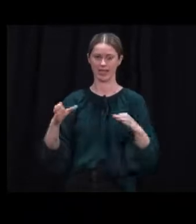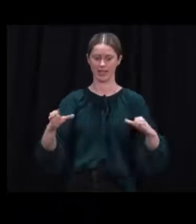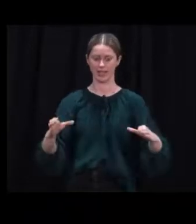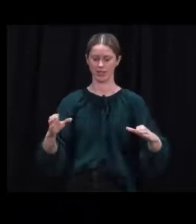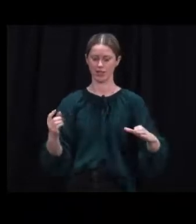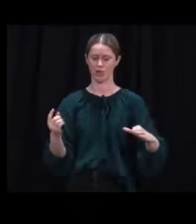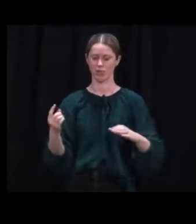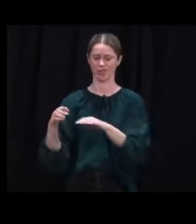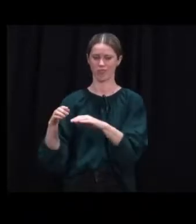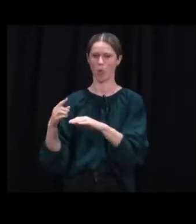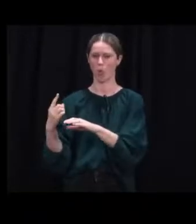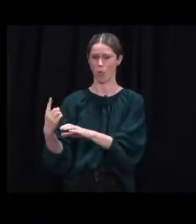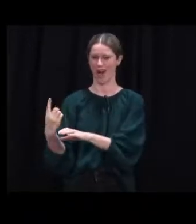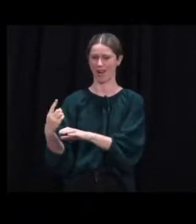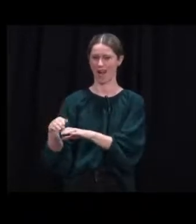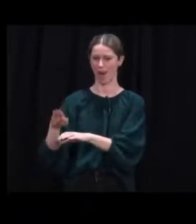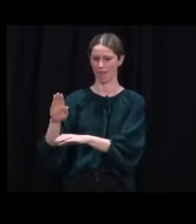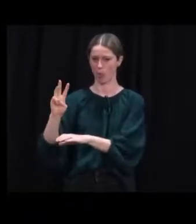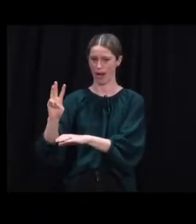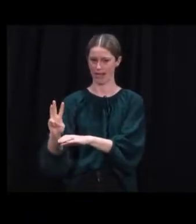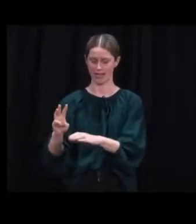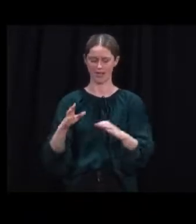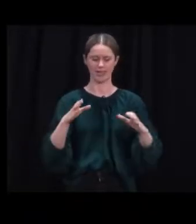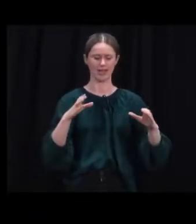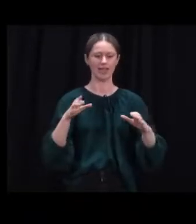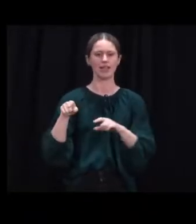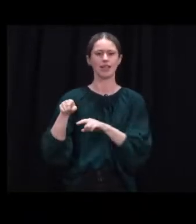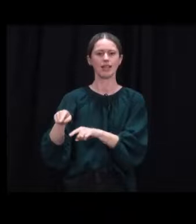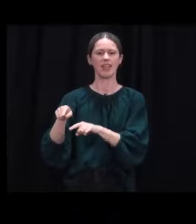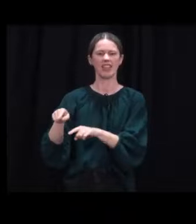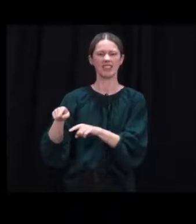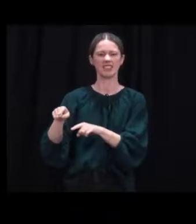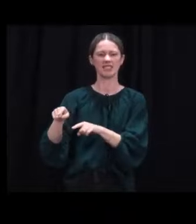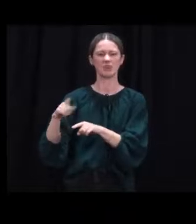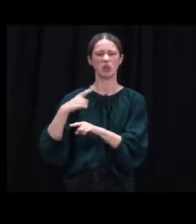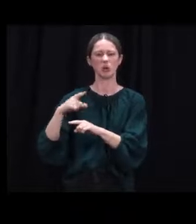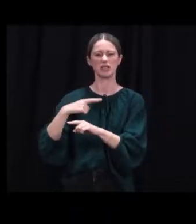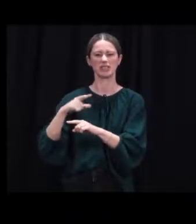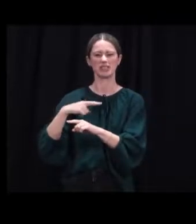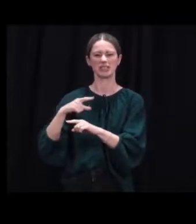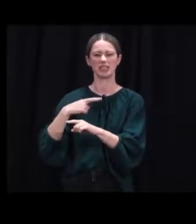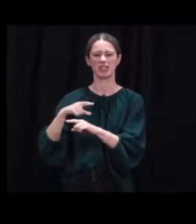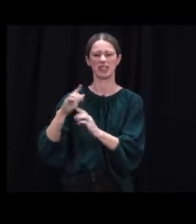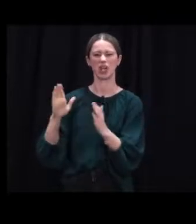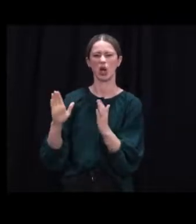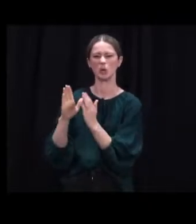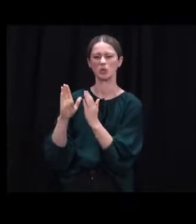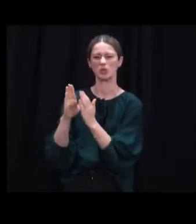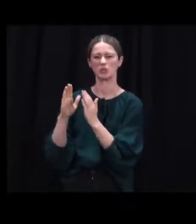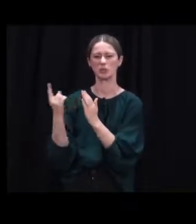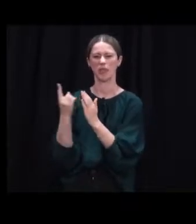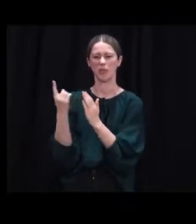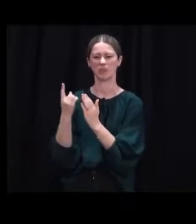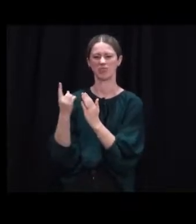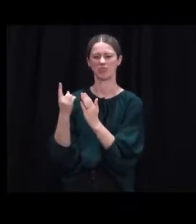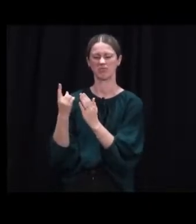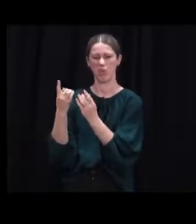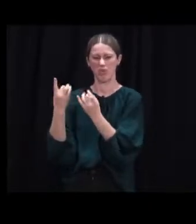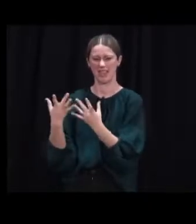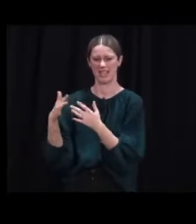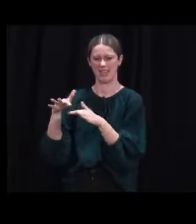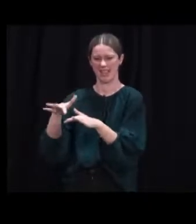these, 198 are in Auckland and 12 are in Wellington. That's an increase of one case, as you will know, on yesterday's number for